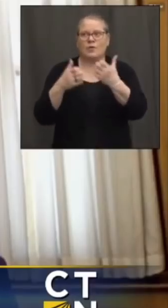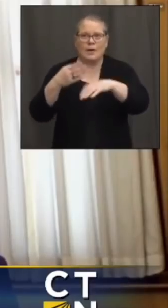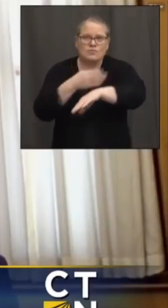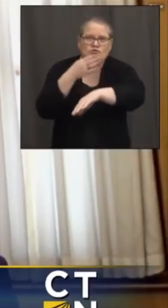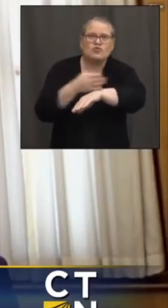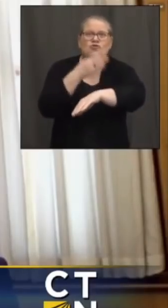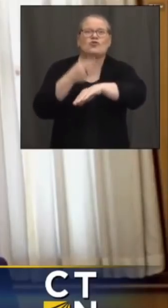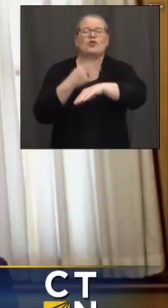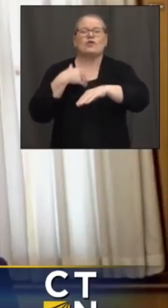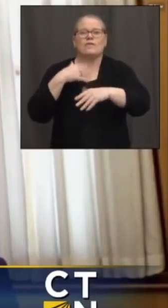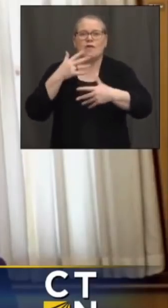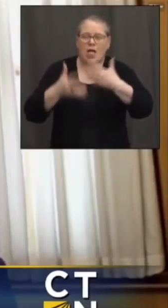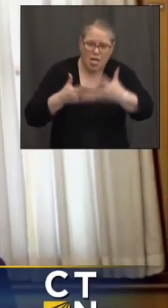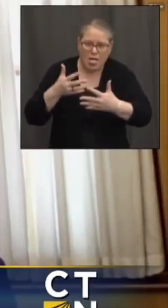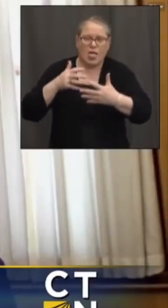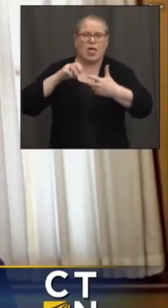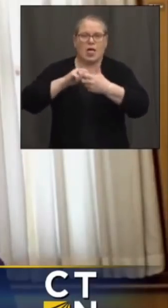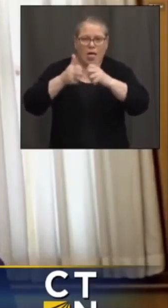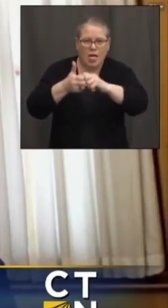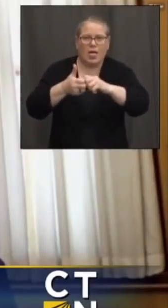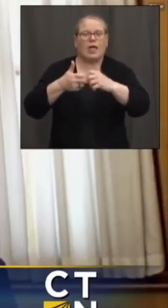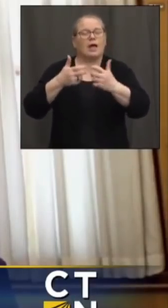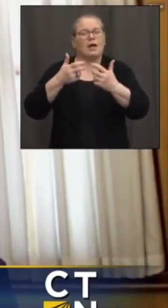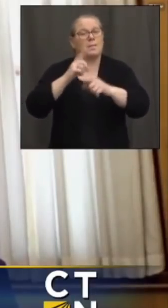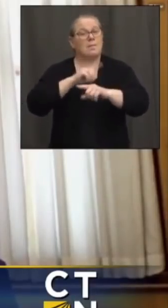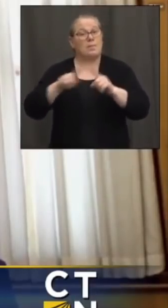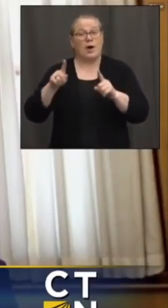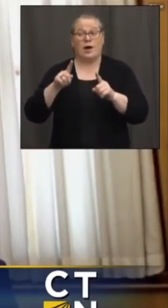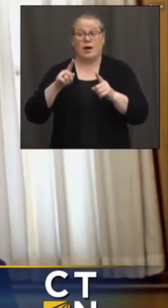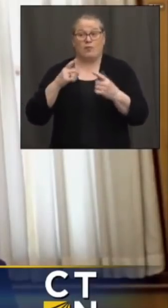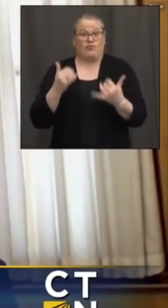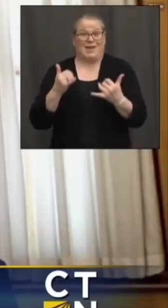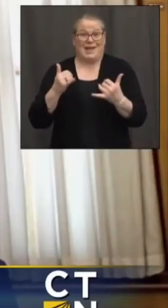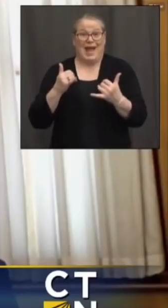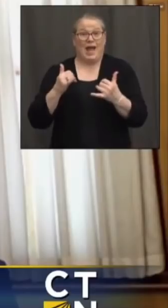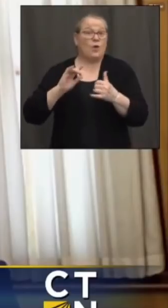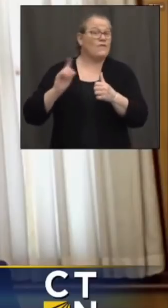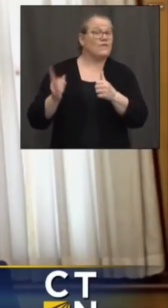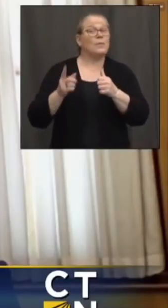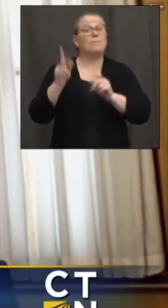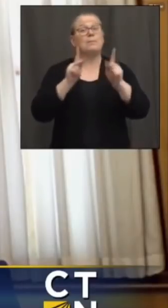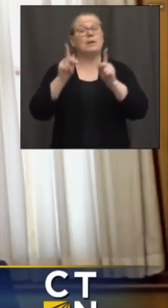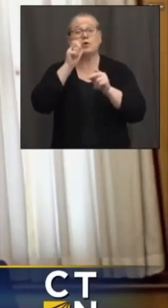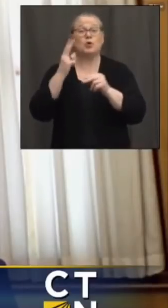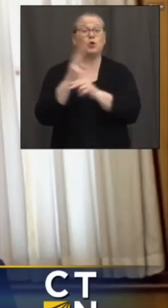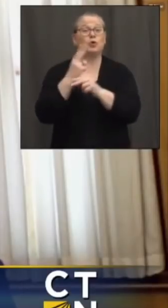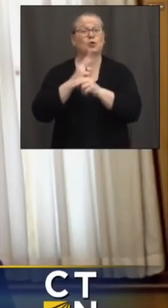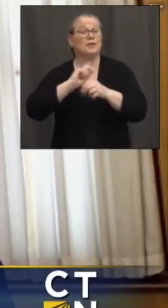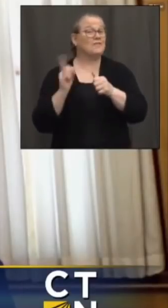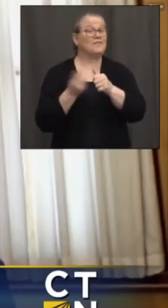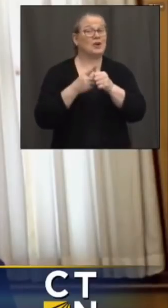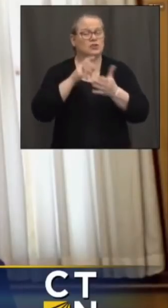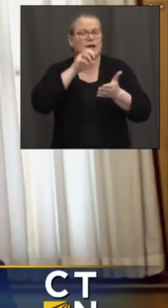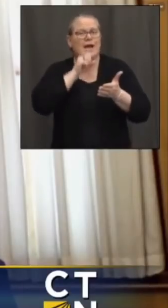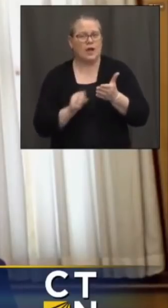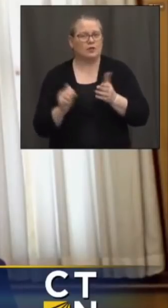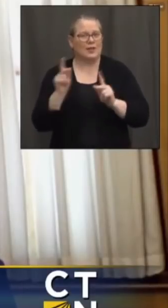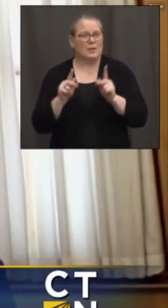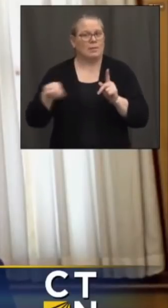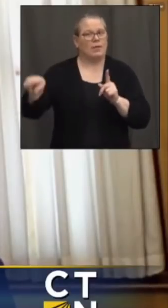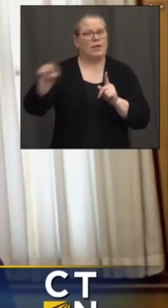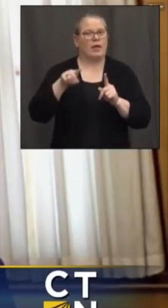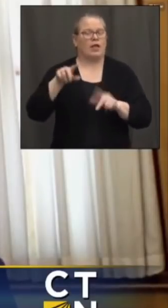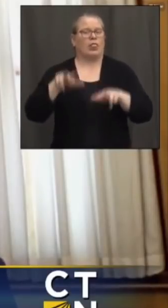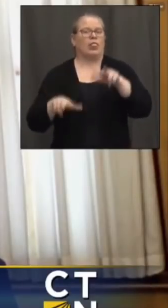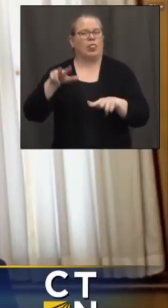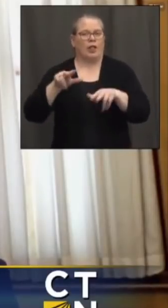it. But in this case, it's being rolled out first to, the most elderly, the folks who maybe have the greatest challenges using it. So a little bit of a perfect